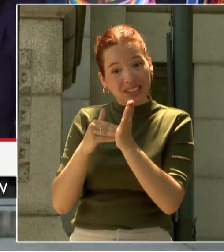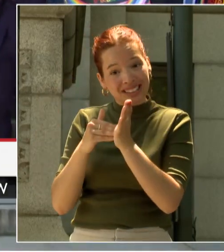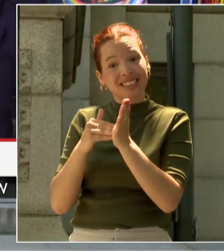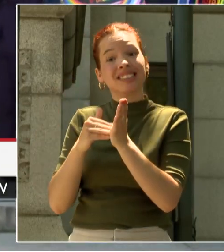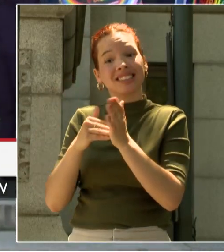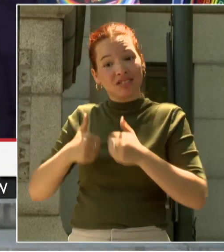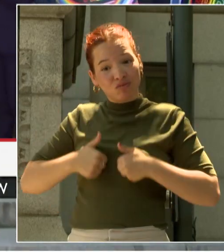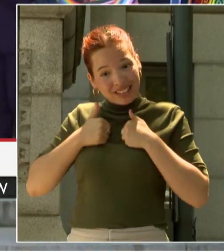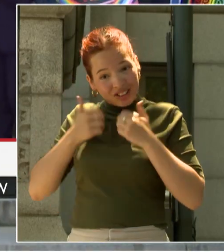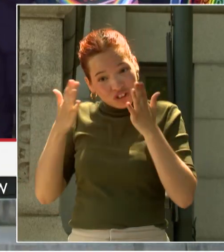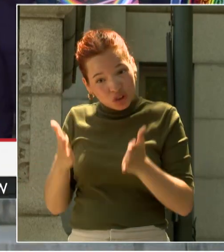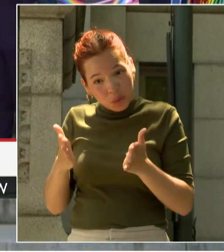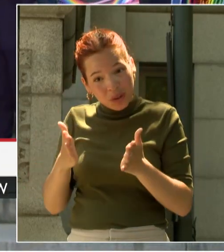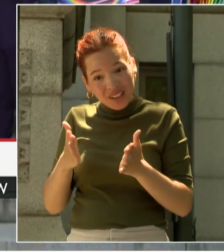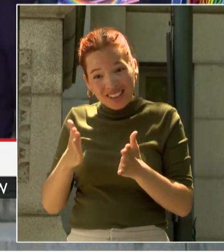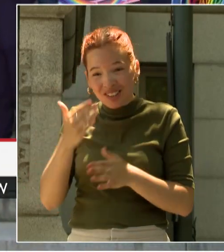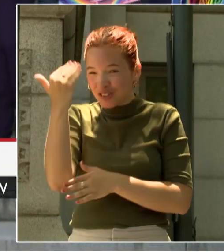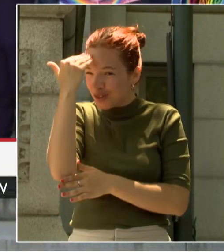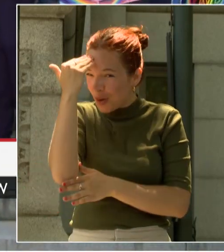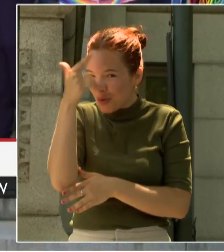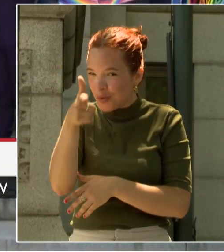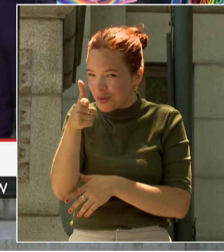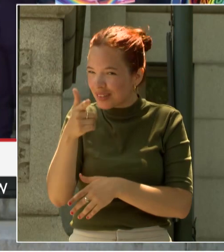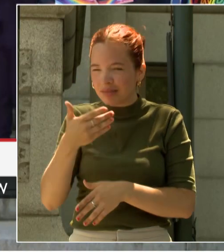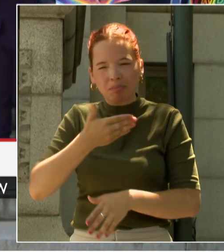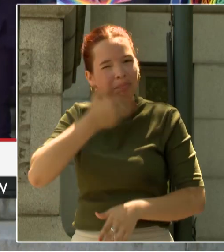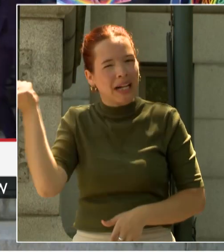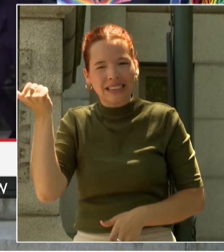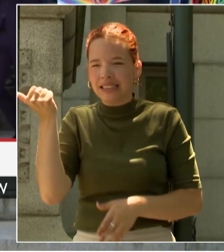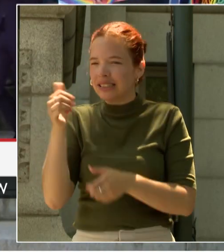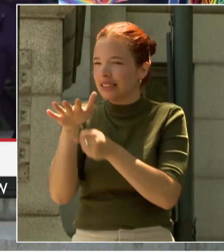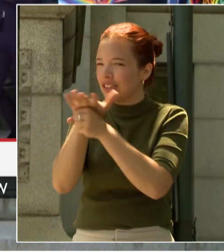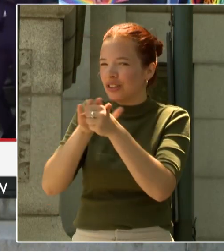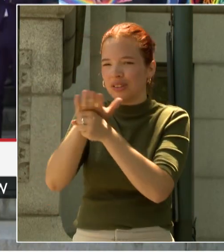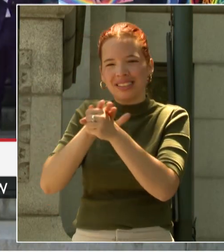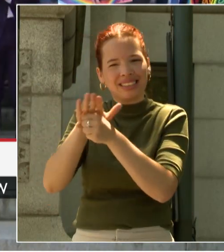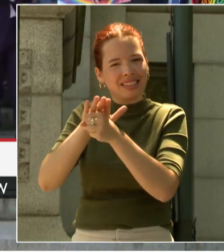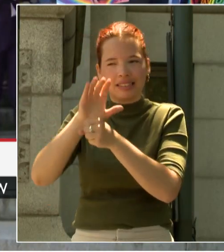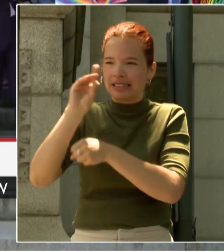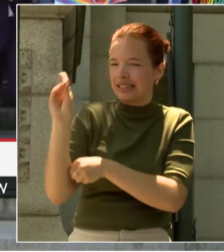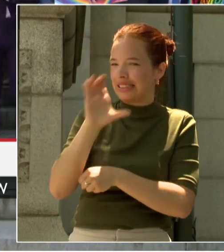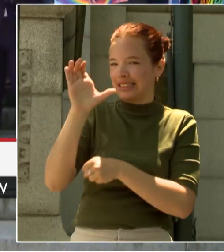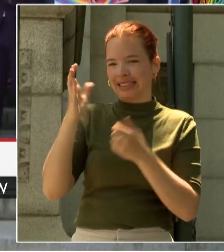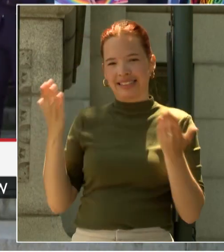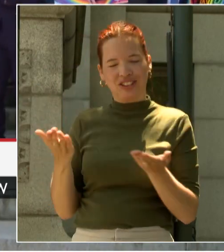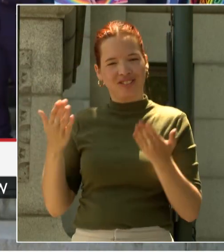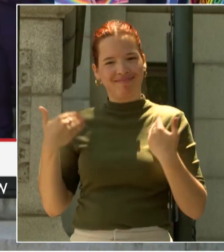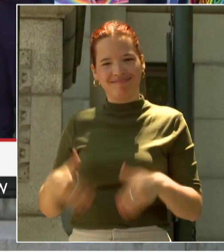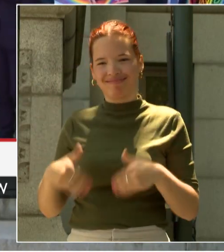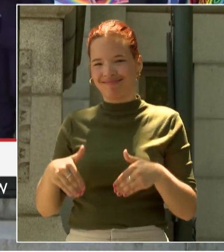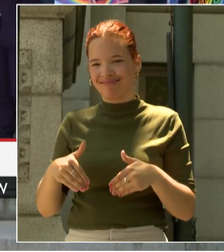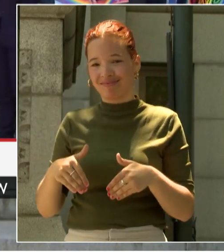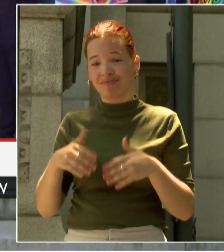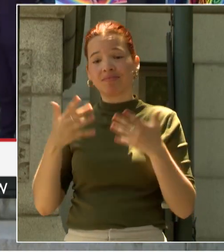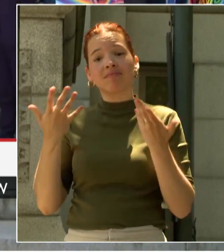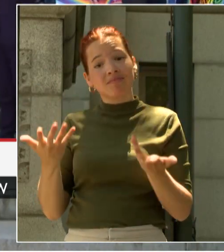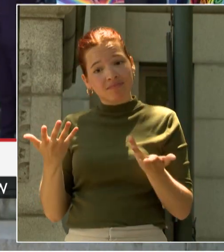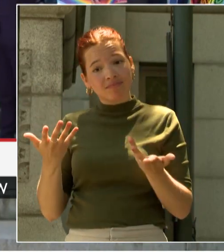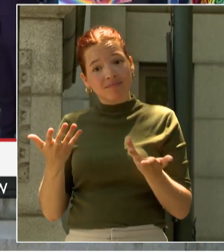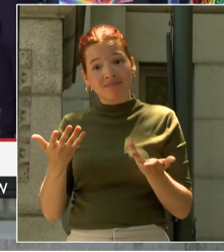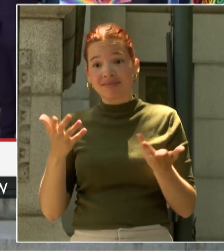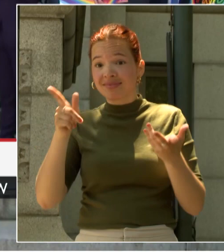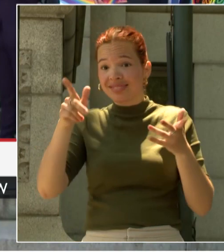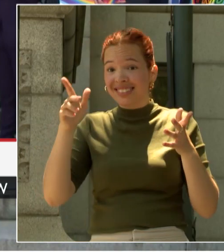And if you all know his name, it's the best ward in the entire District of Columbia. If you know his name, you better get loud.